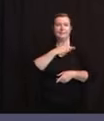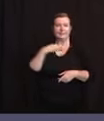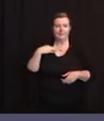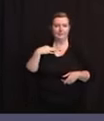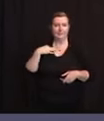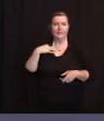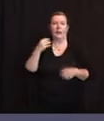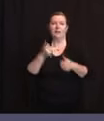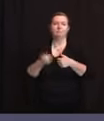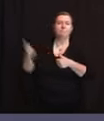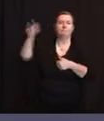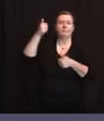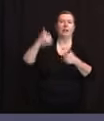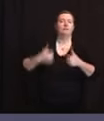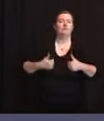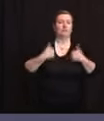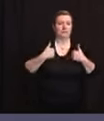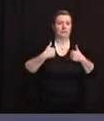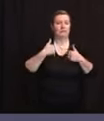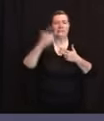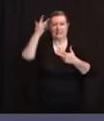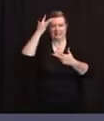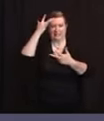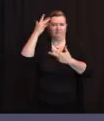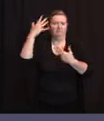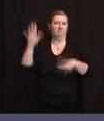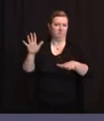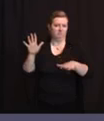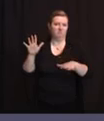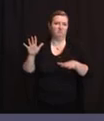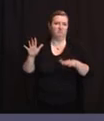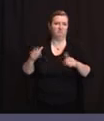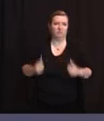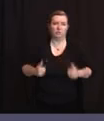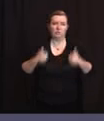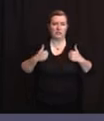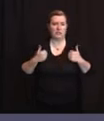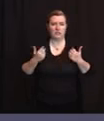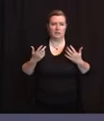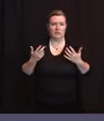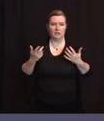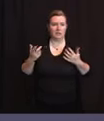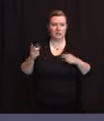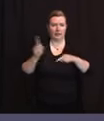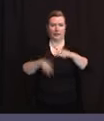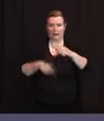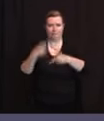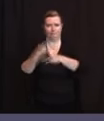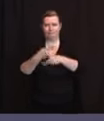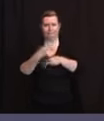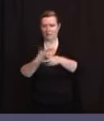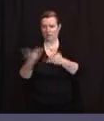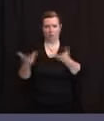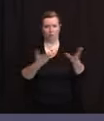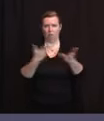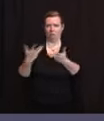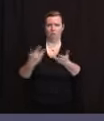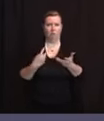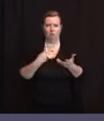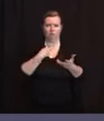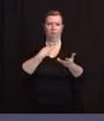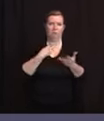and residents were ill, and the residents could not be appropriately cared for, we